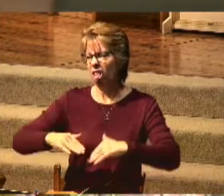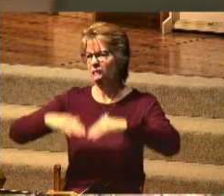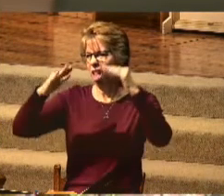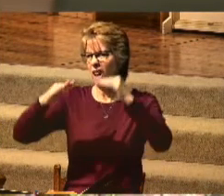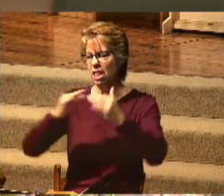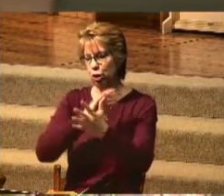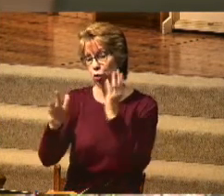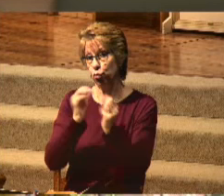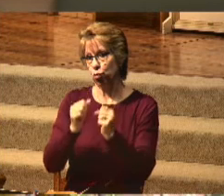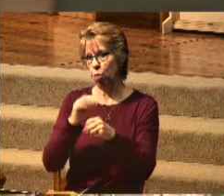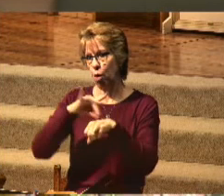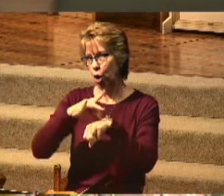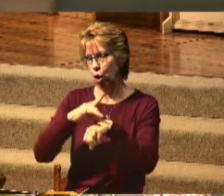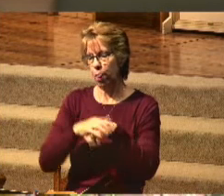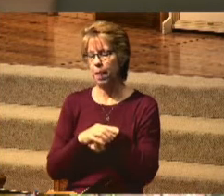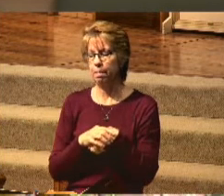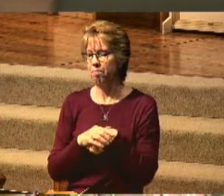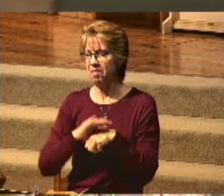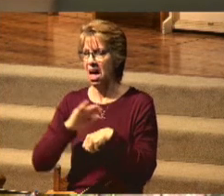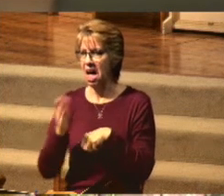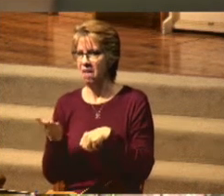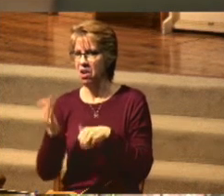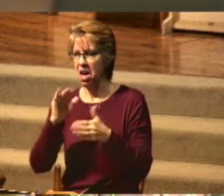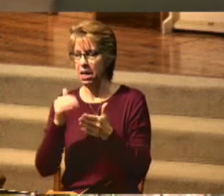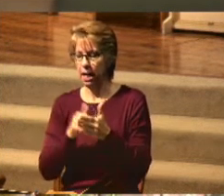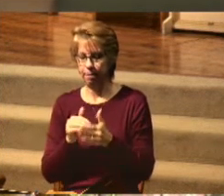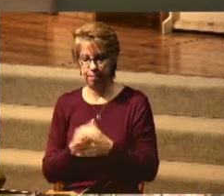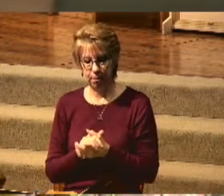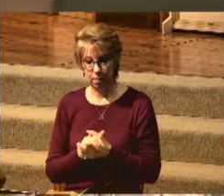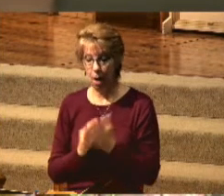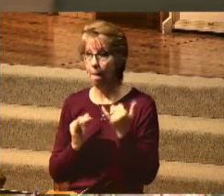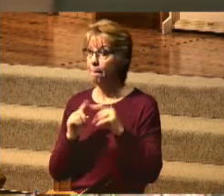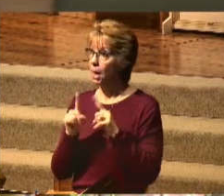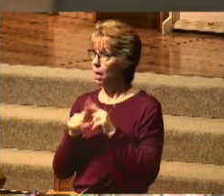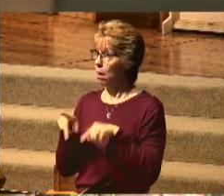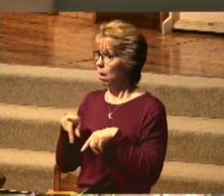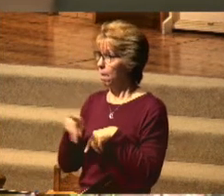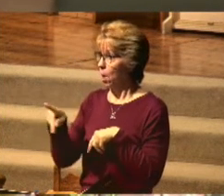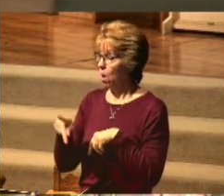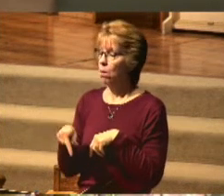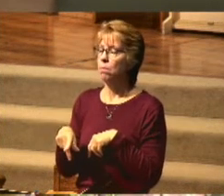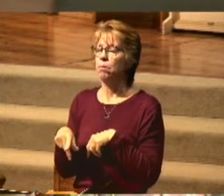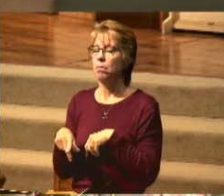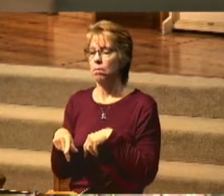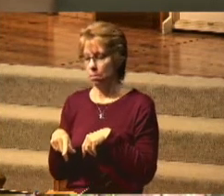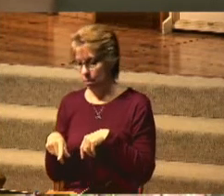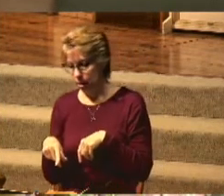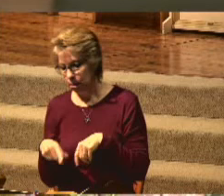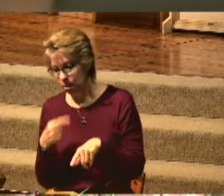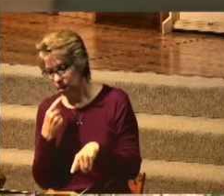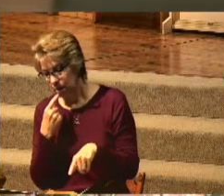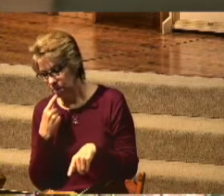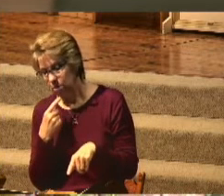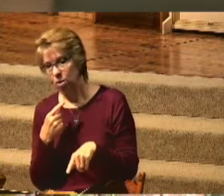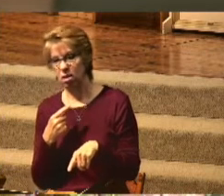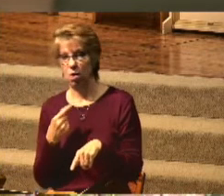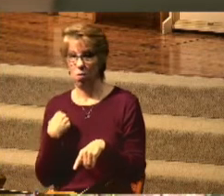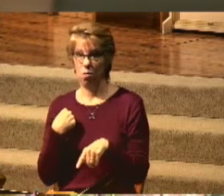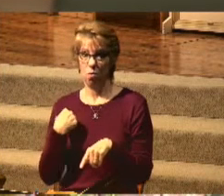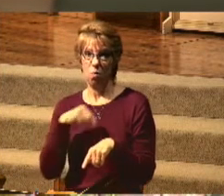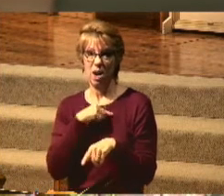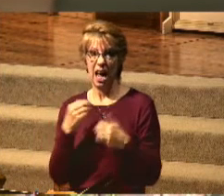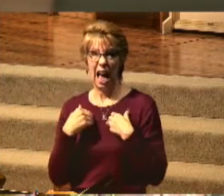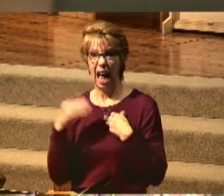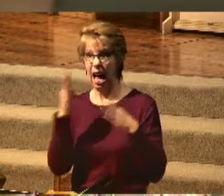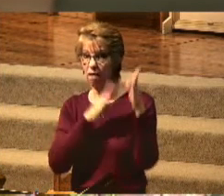the earth. Now, Paul said this, we are troubled on every side, yet